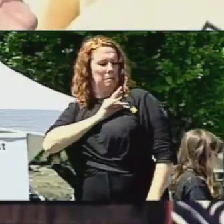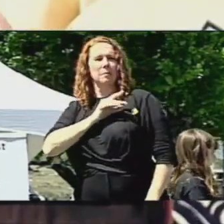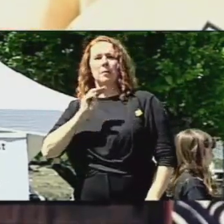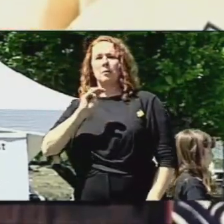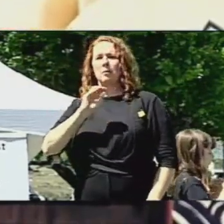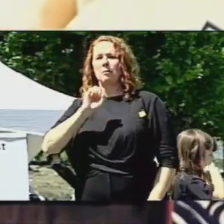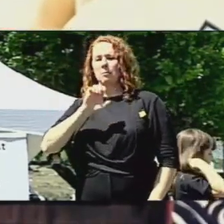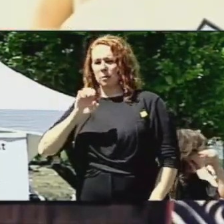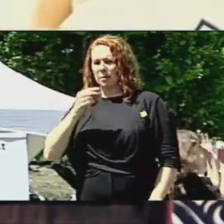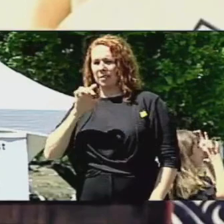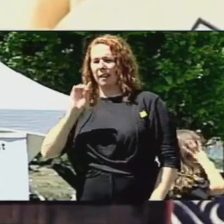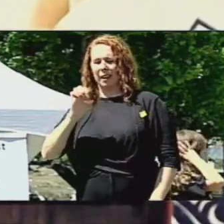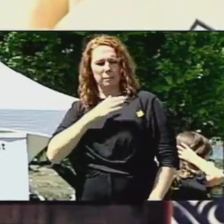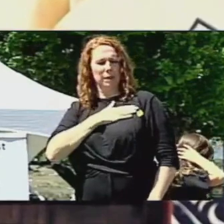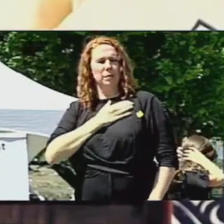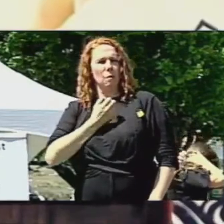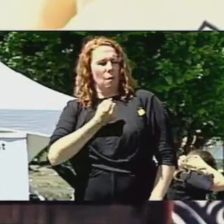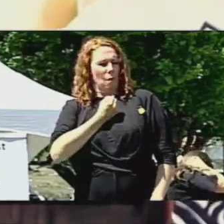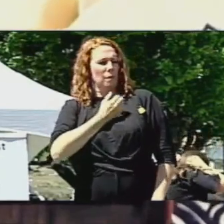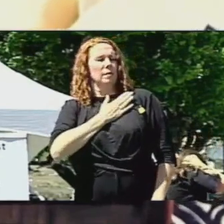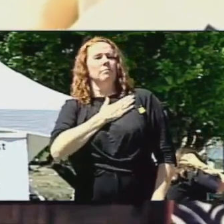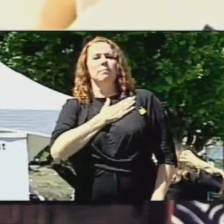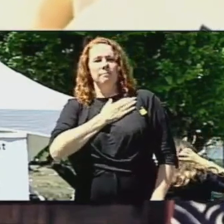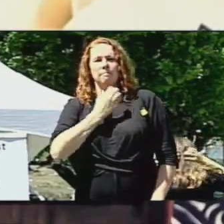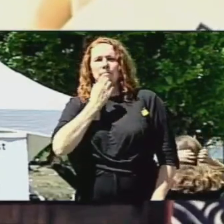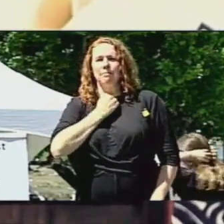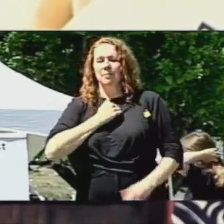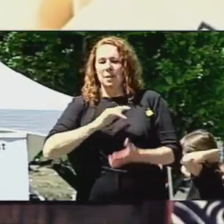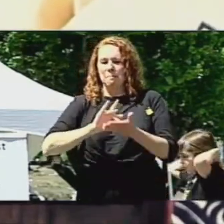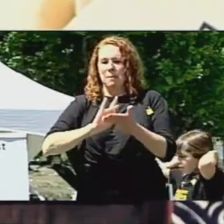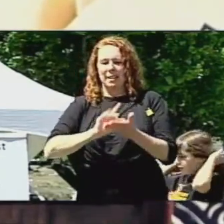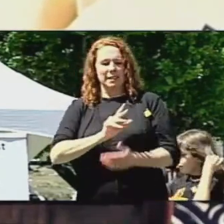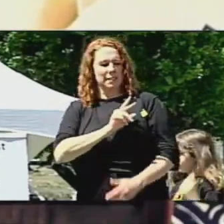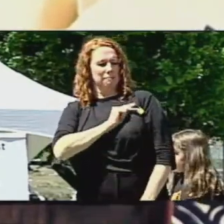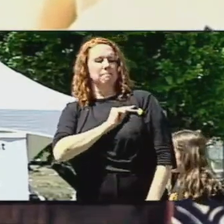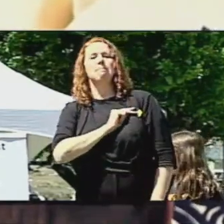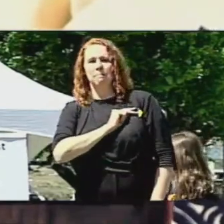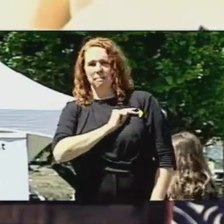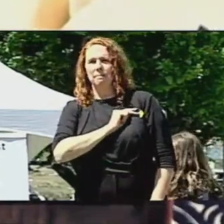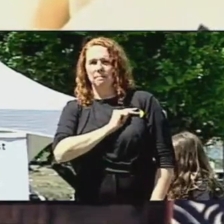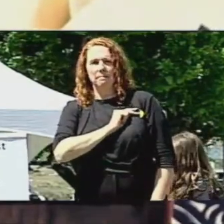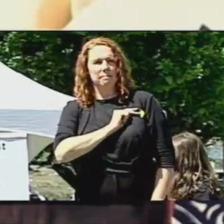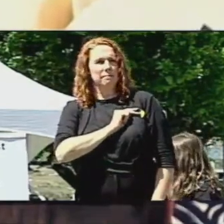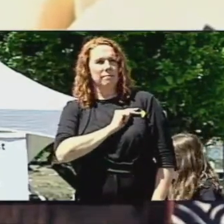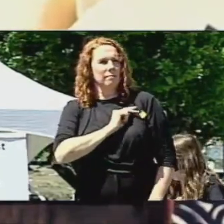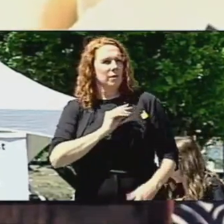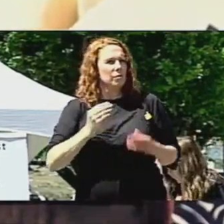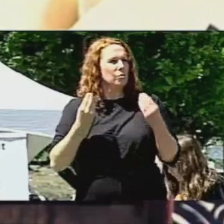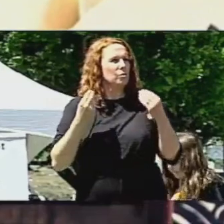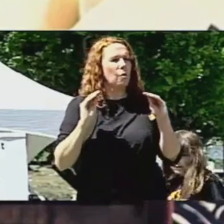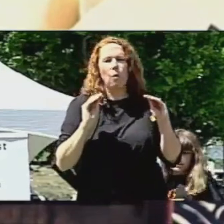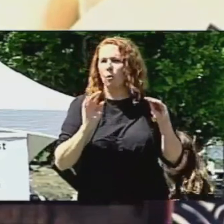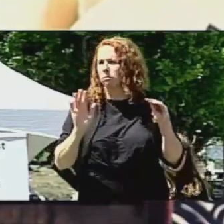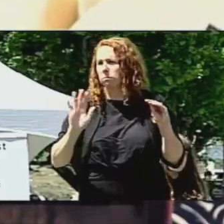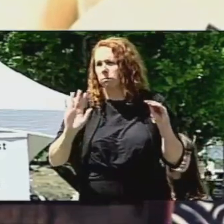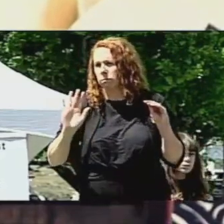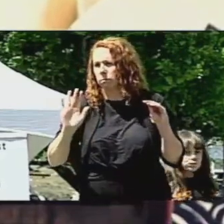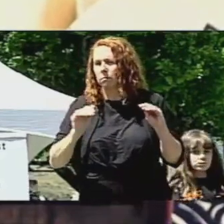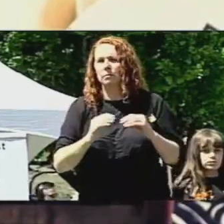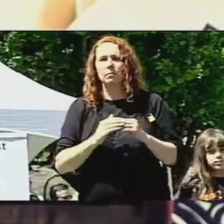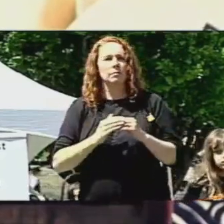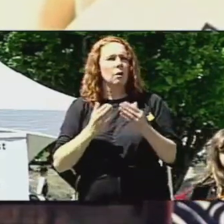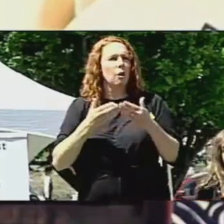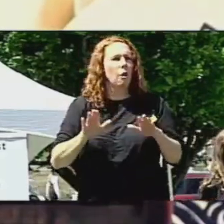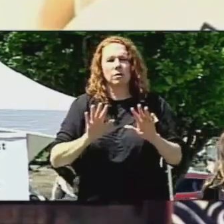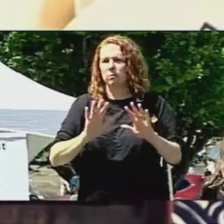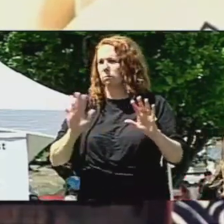that and hold it with you and treat it as medicine. It's not sold or